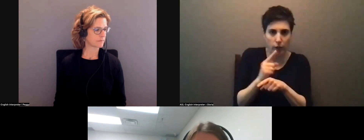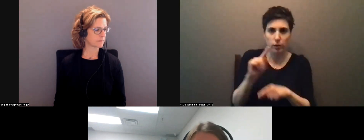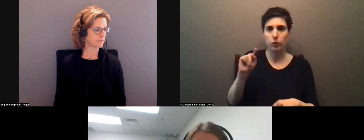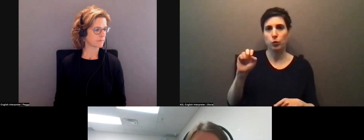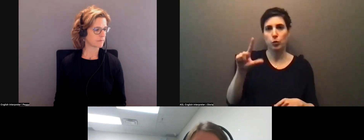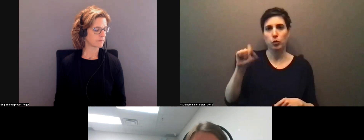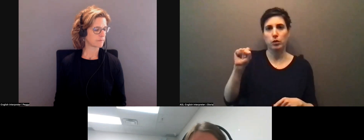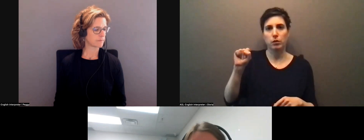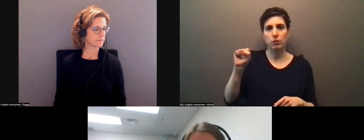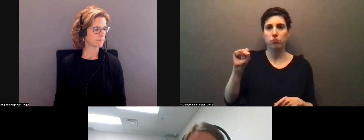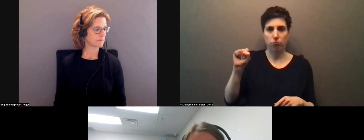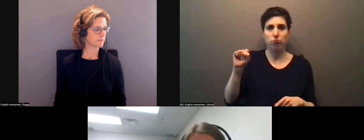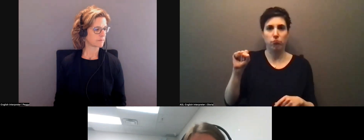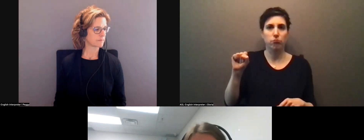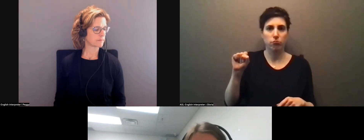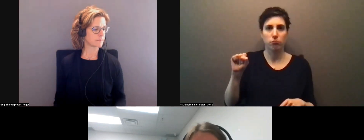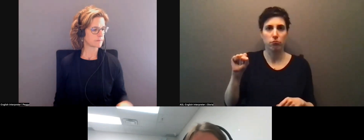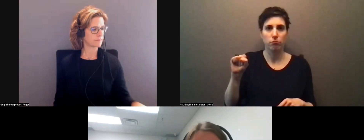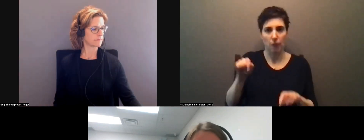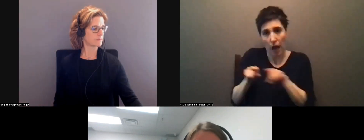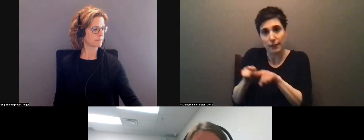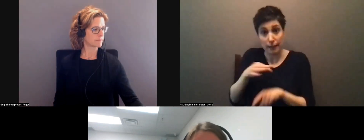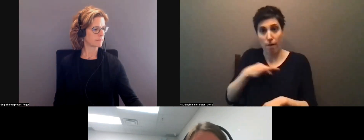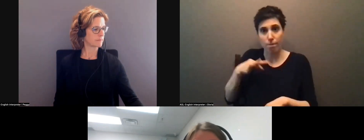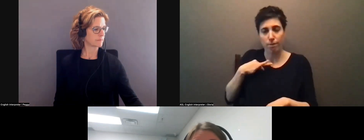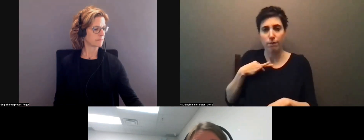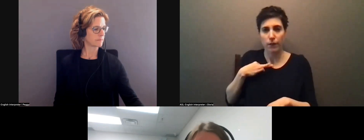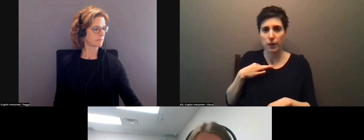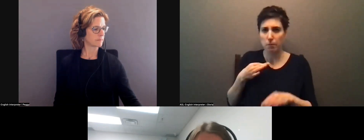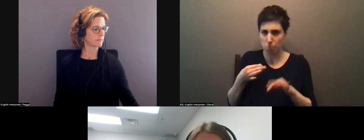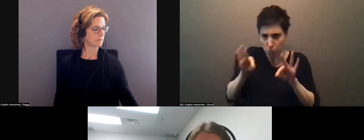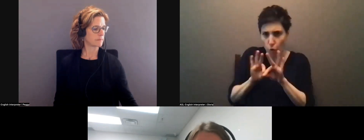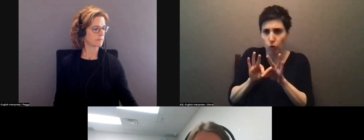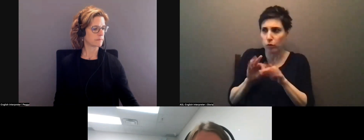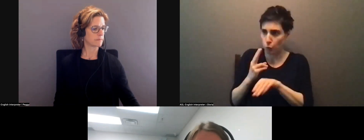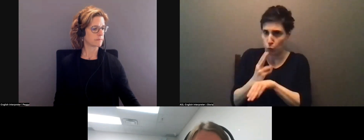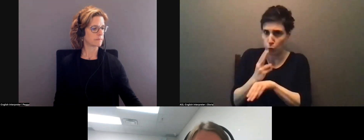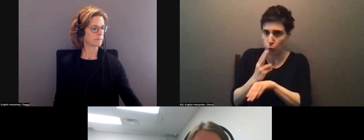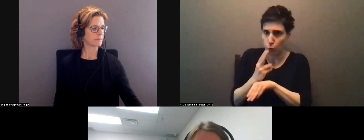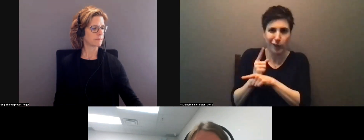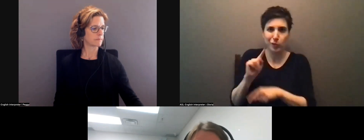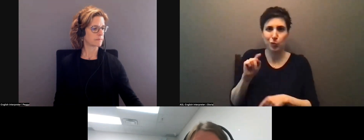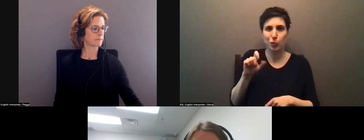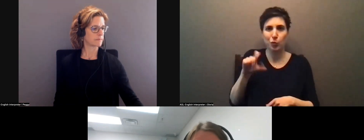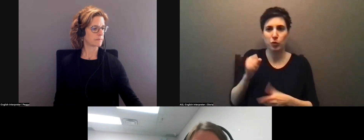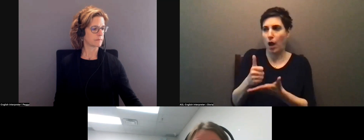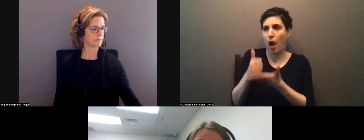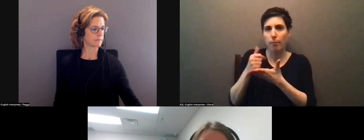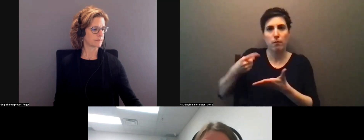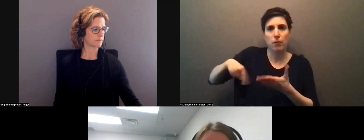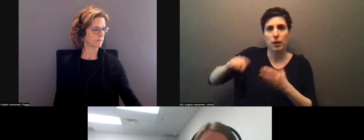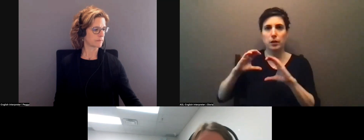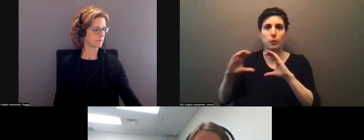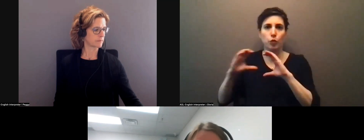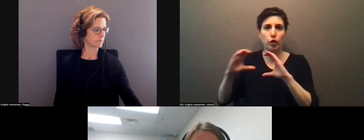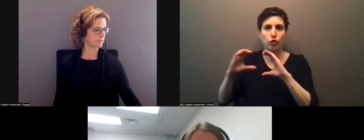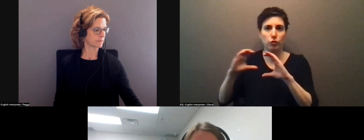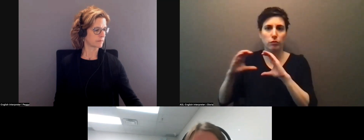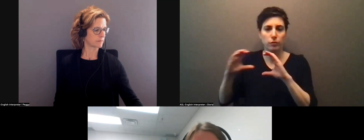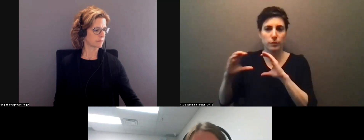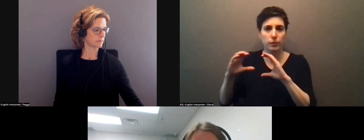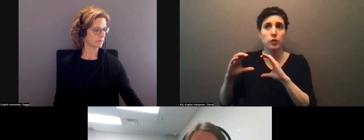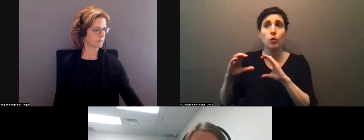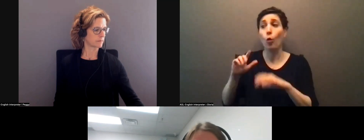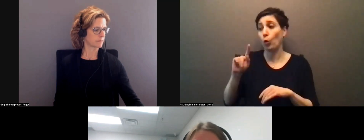need to use as a staff to communicate together, starting from maybe a tool to